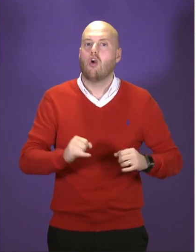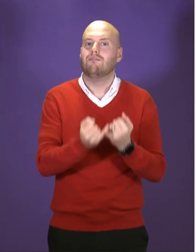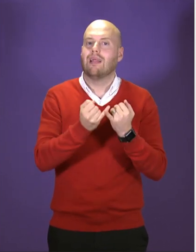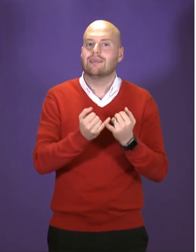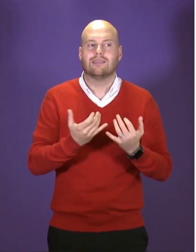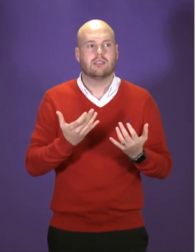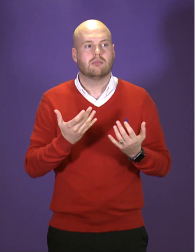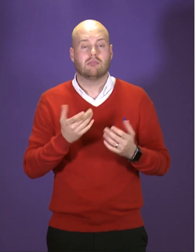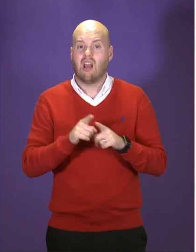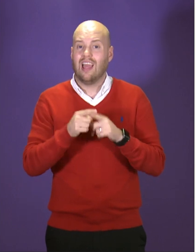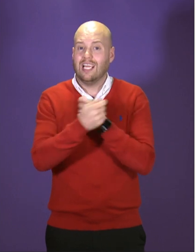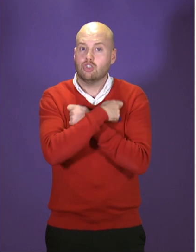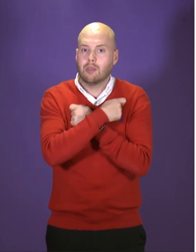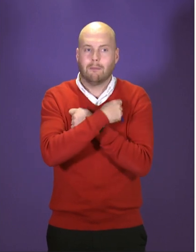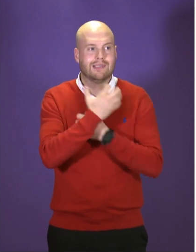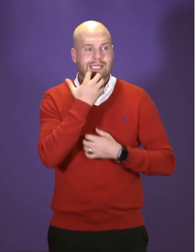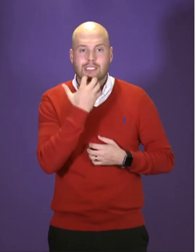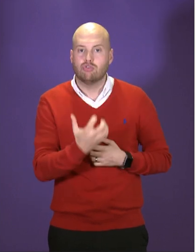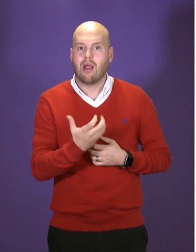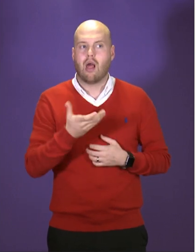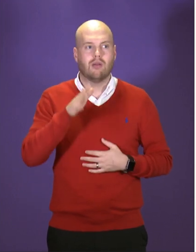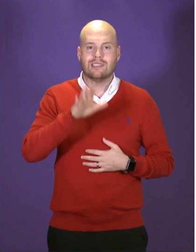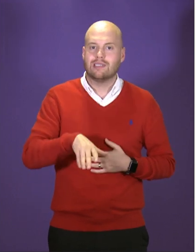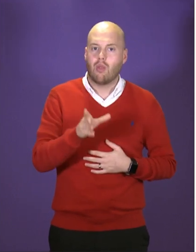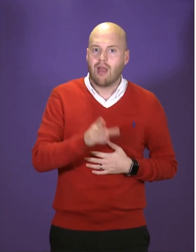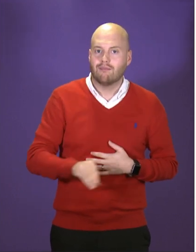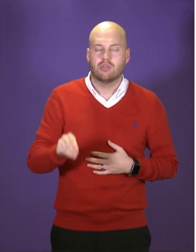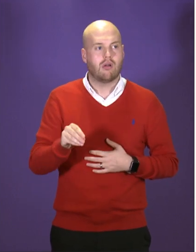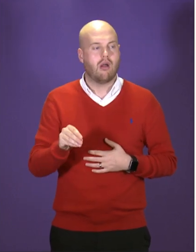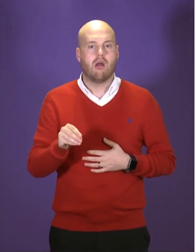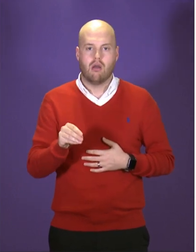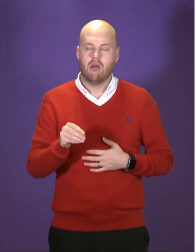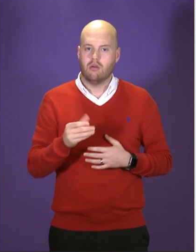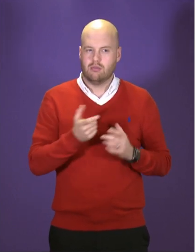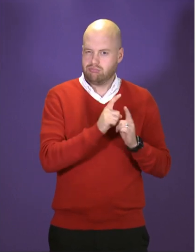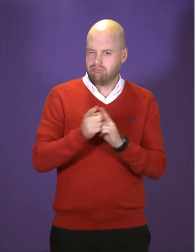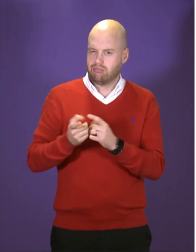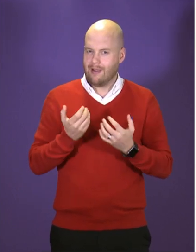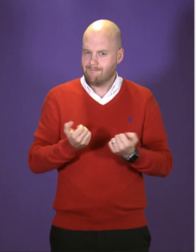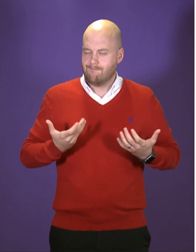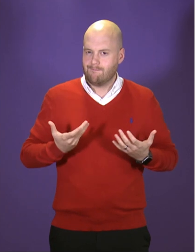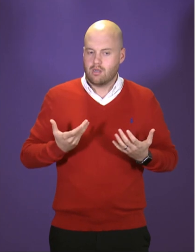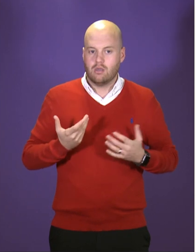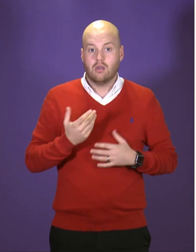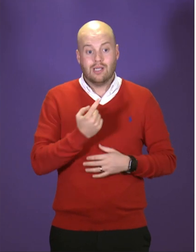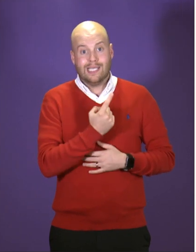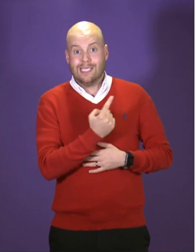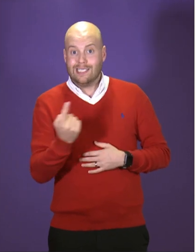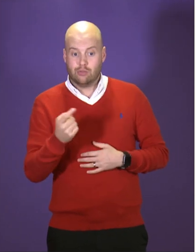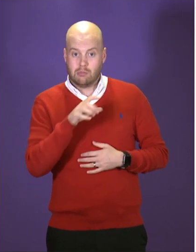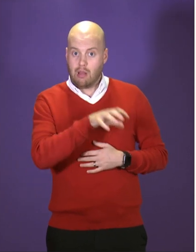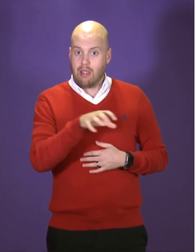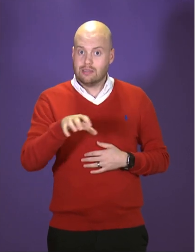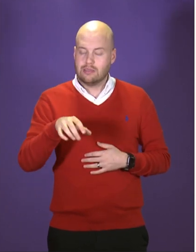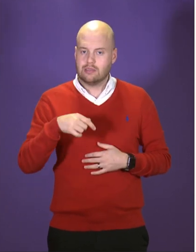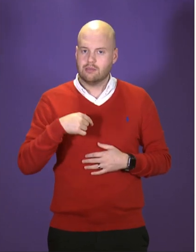and Egypt and Zimbabwe and South Africa and Alice Springs in Australia and so on and so forth. And in each of these places, we have found